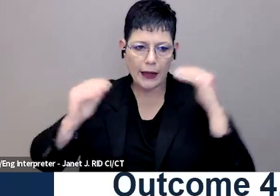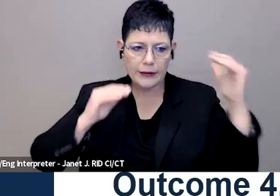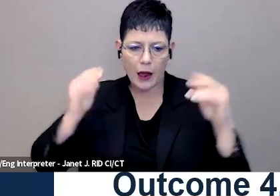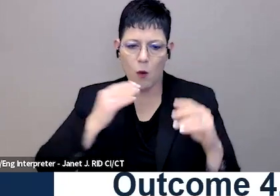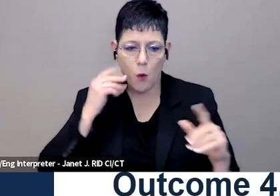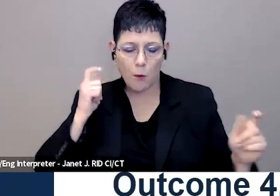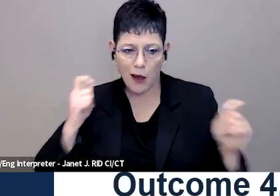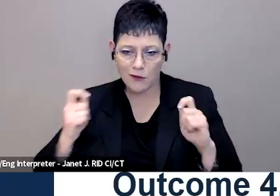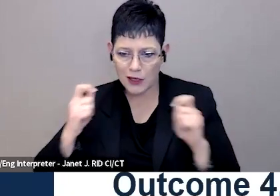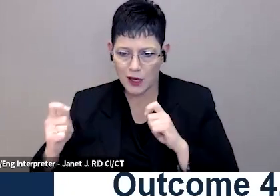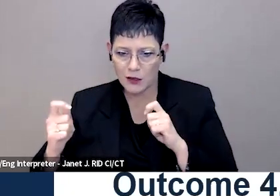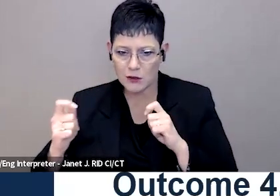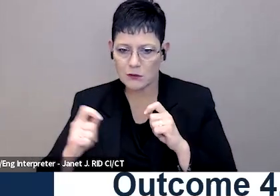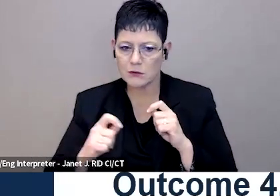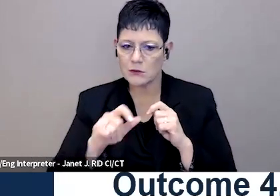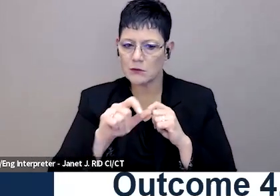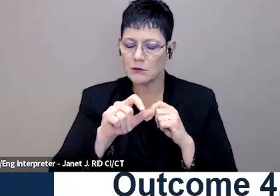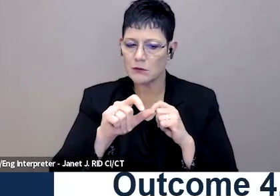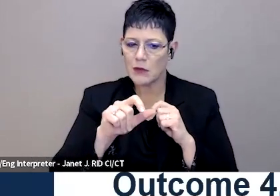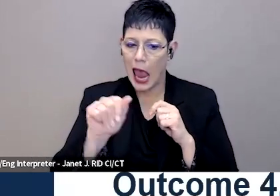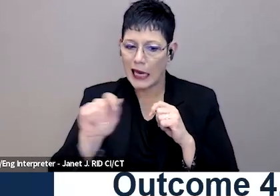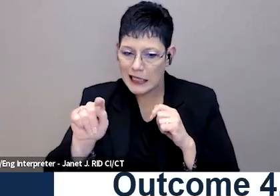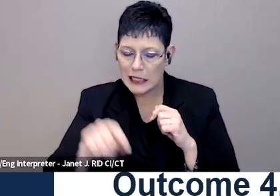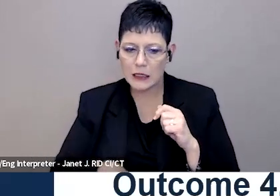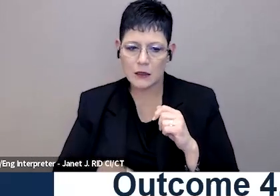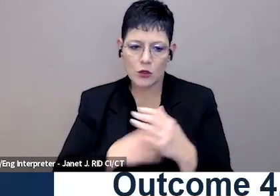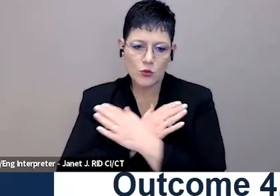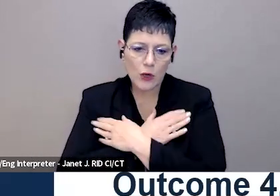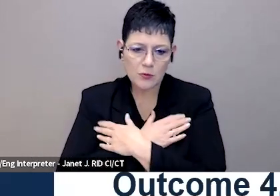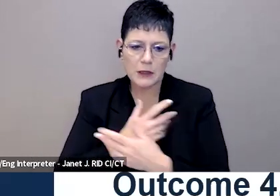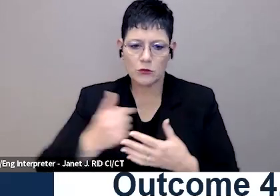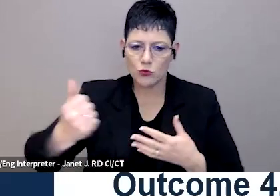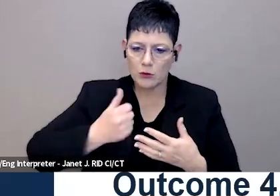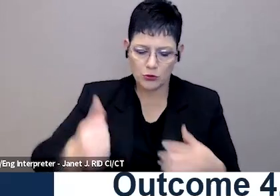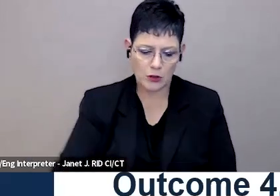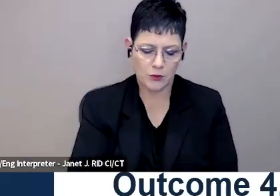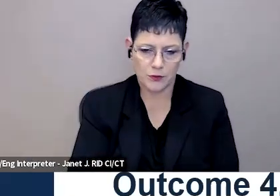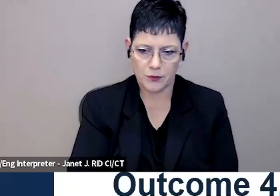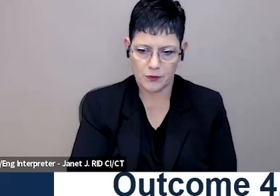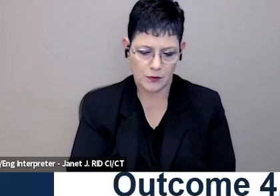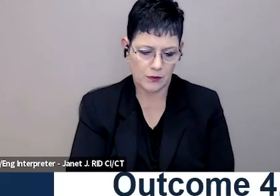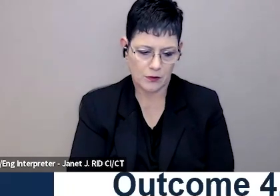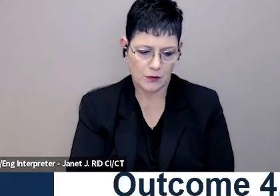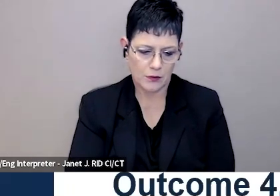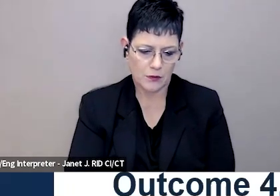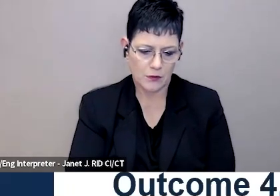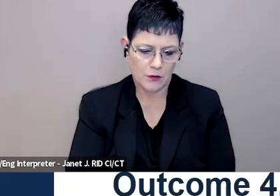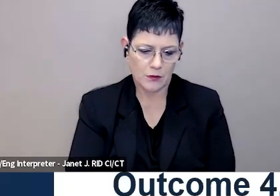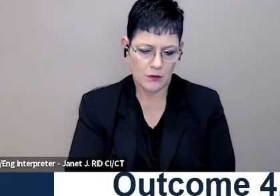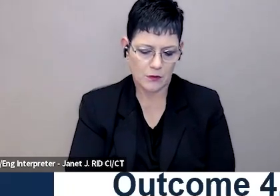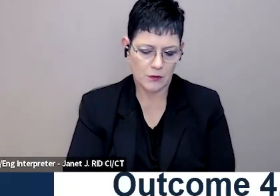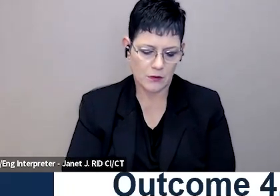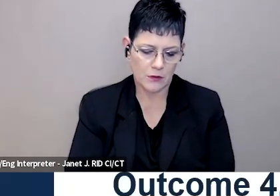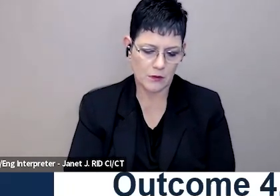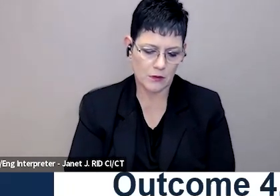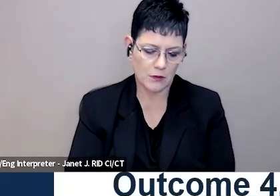modifications, assistive technologies, respite, transportation. An important point is that eligible